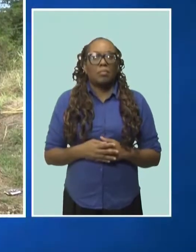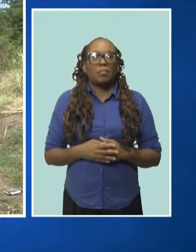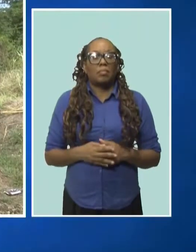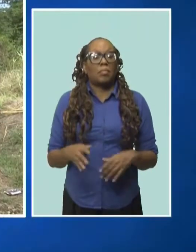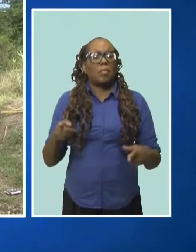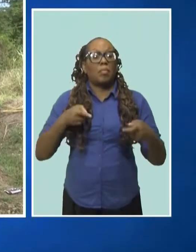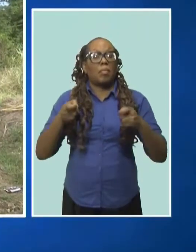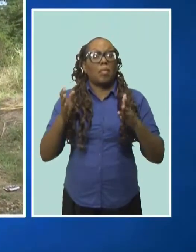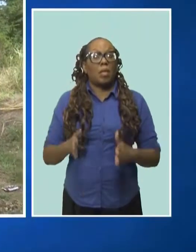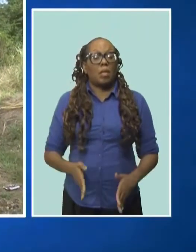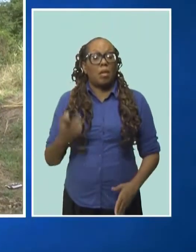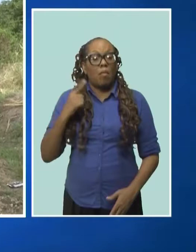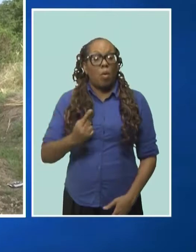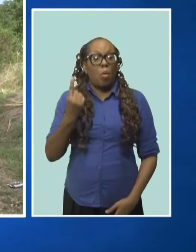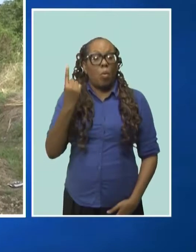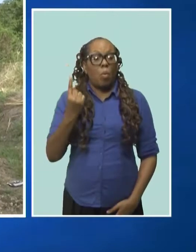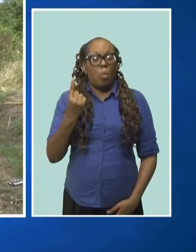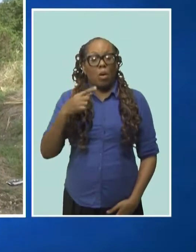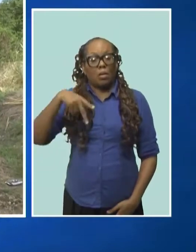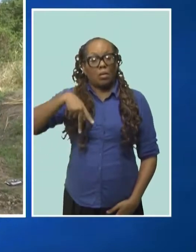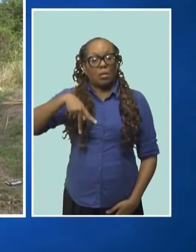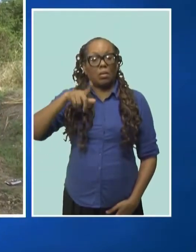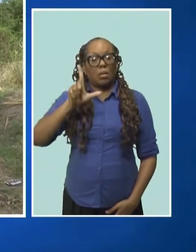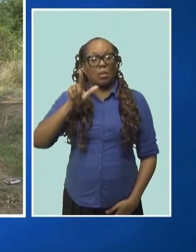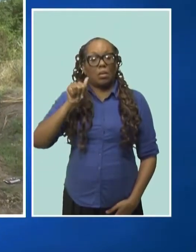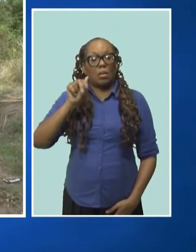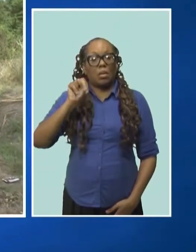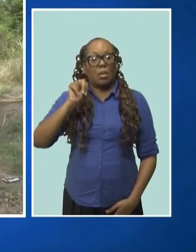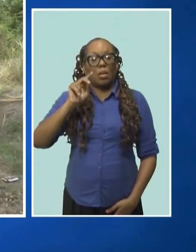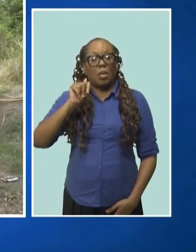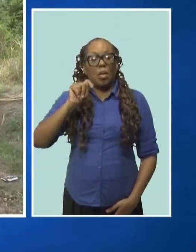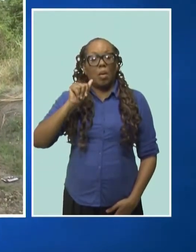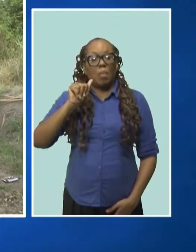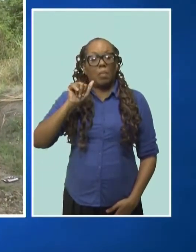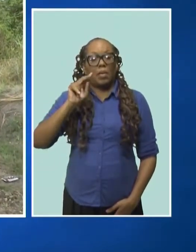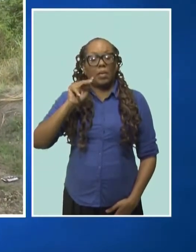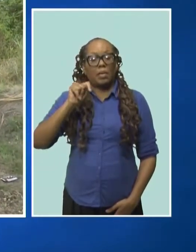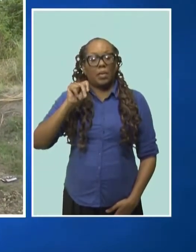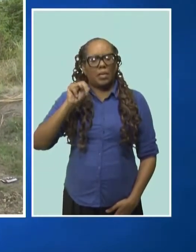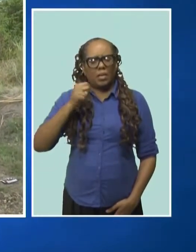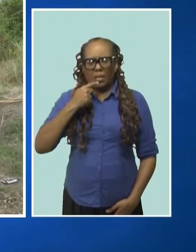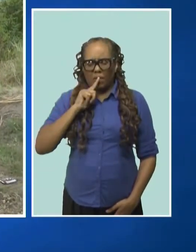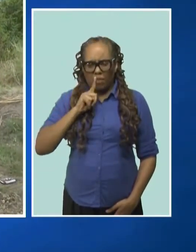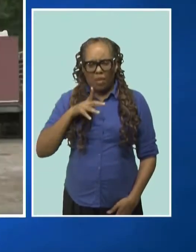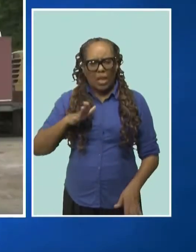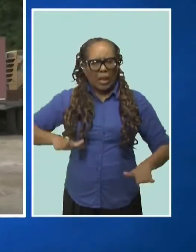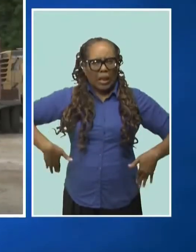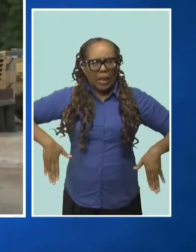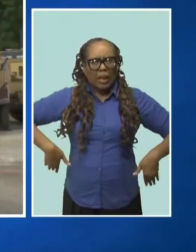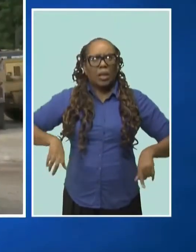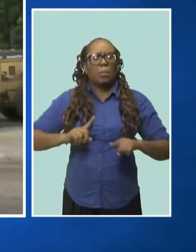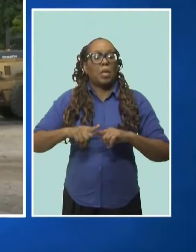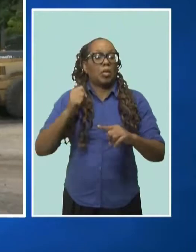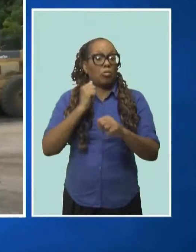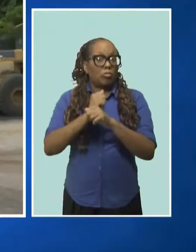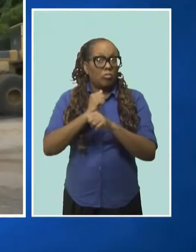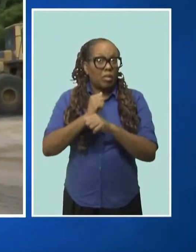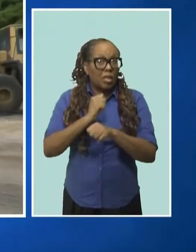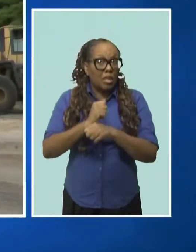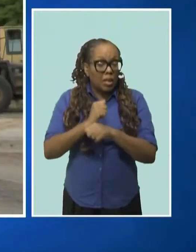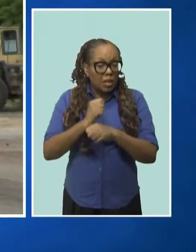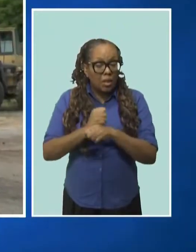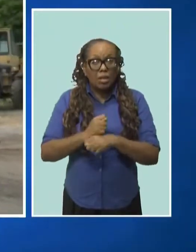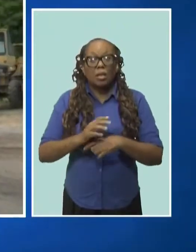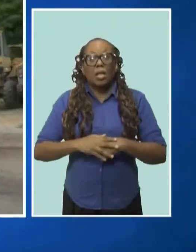Plantation Richard Mears lamented the late start of the crop, but he says another challenge is facing the industry, that of trucks and tipping